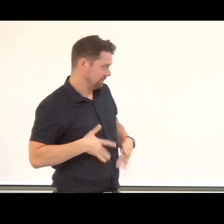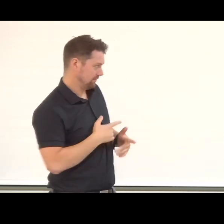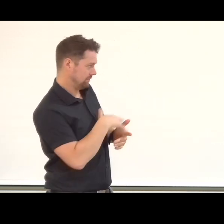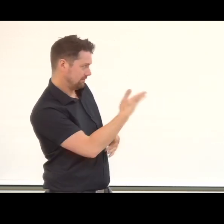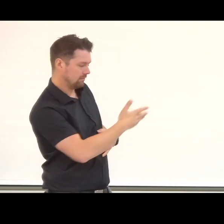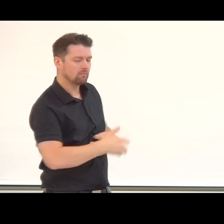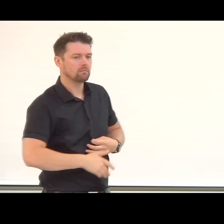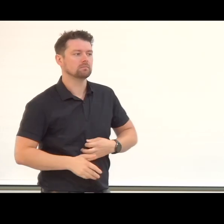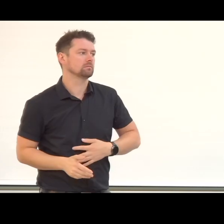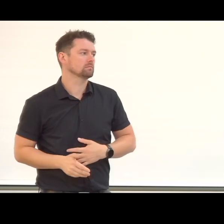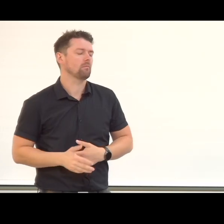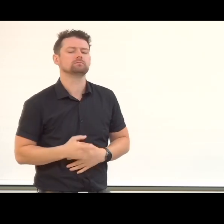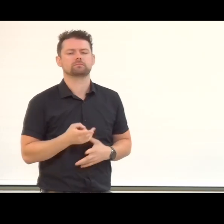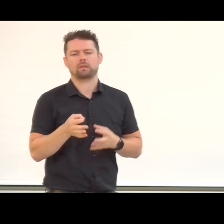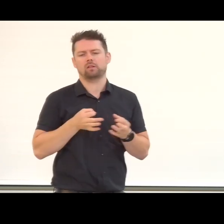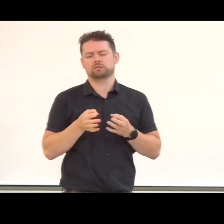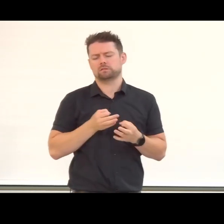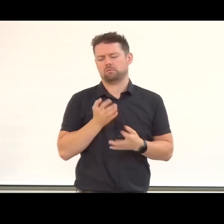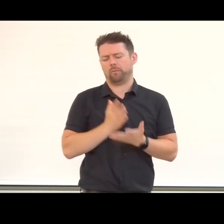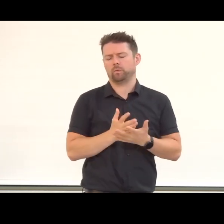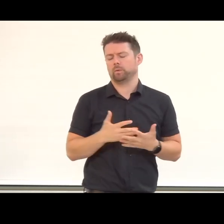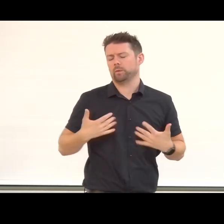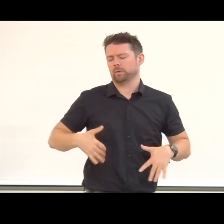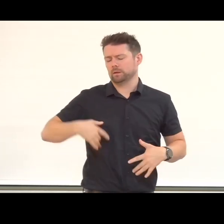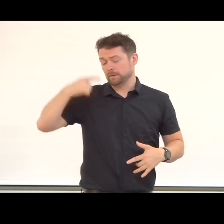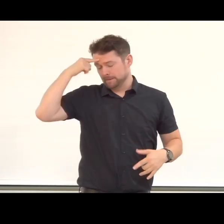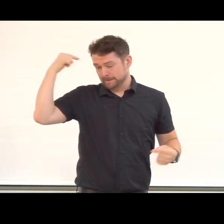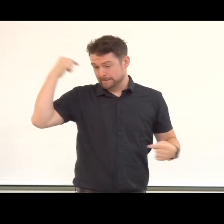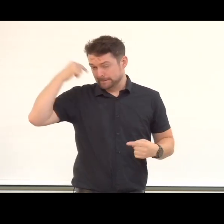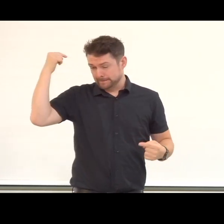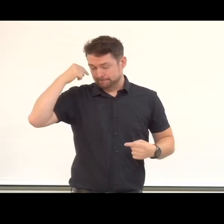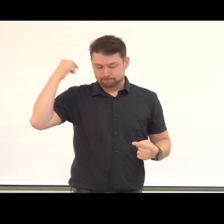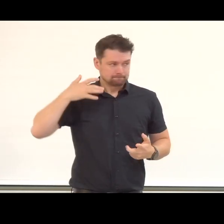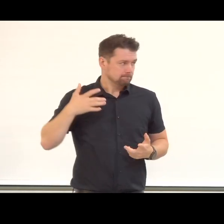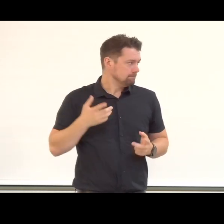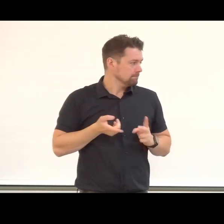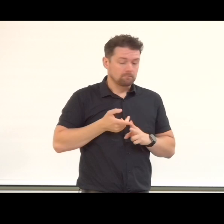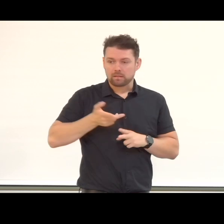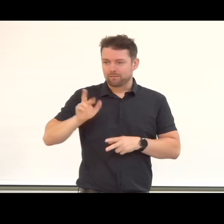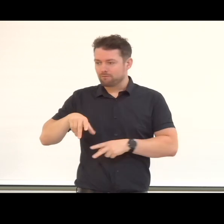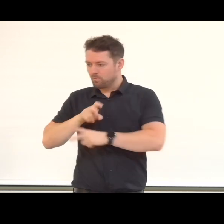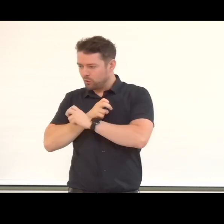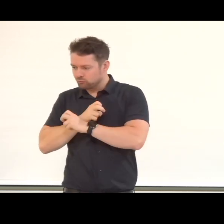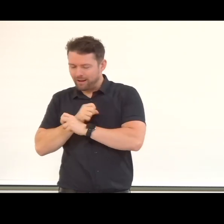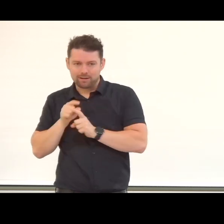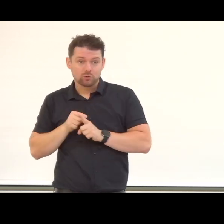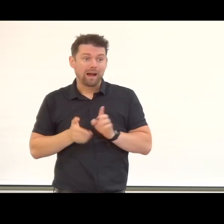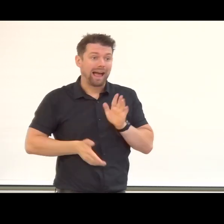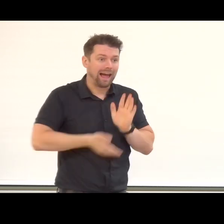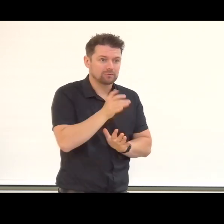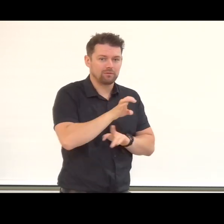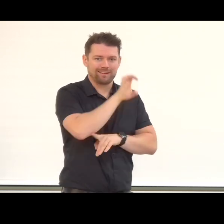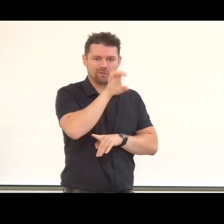So as you said, logistics is a huge headache, usually, especially if you go from Austria to outside of the EU, so you